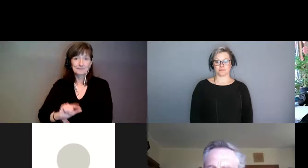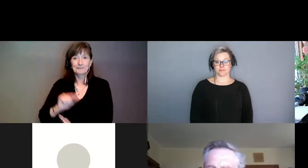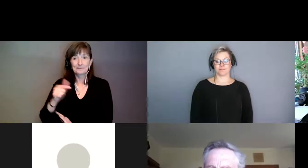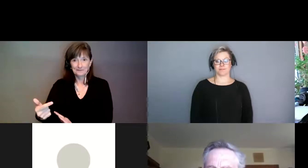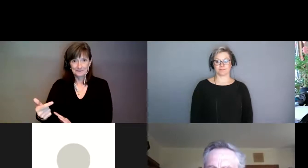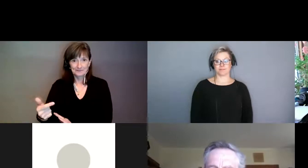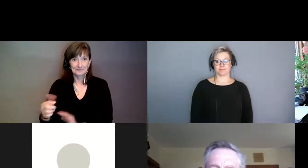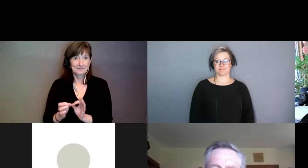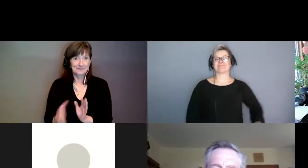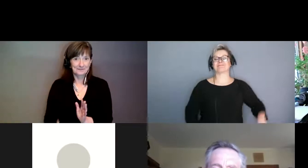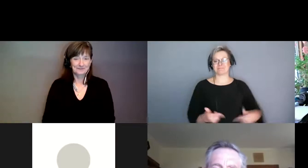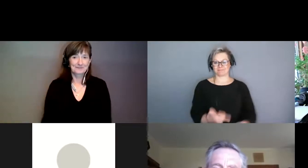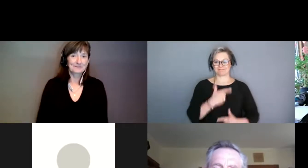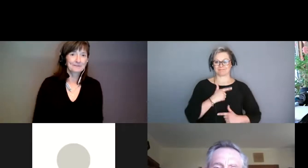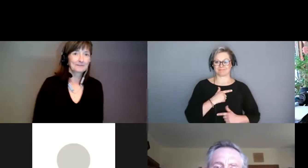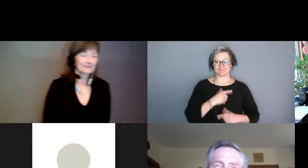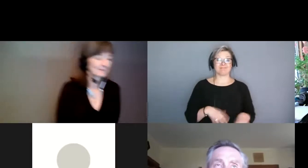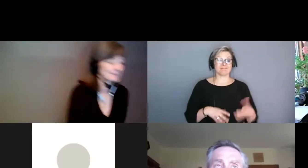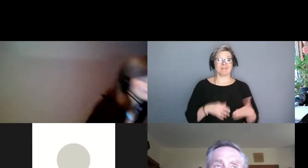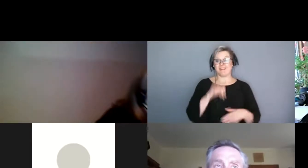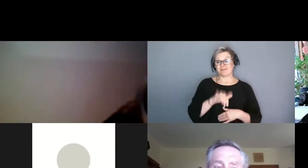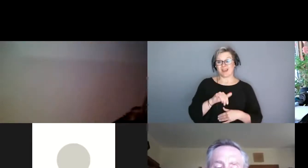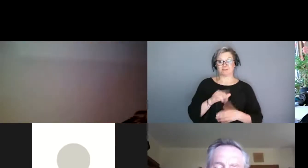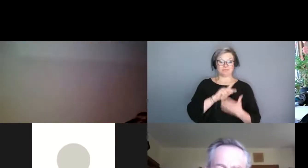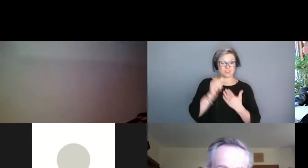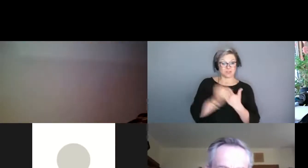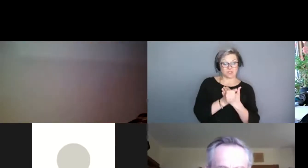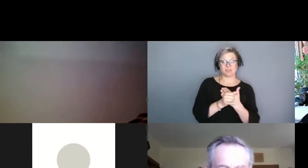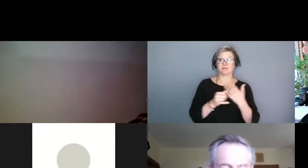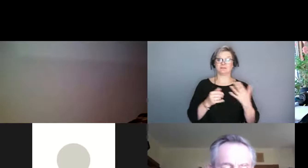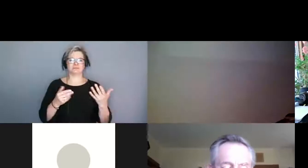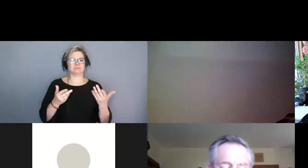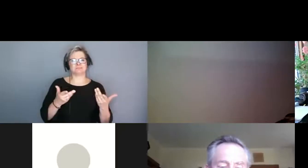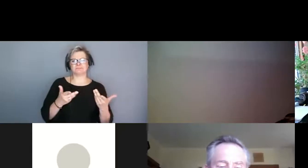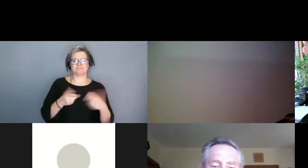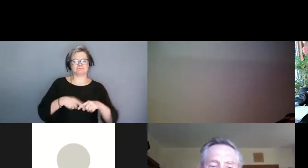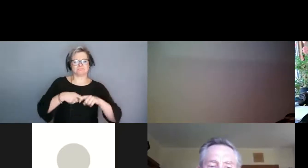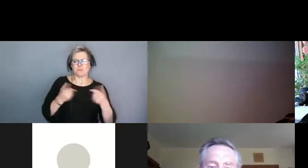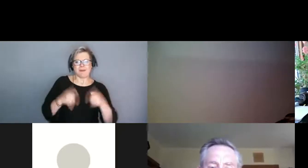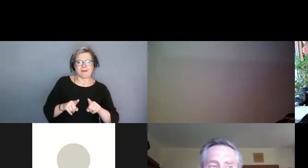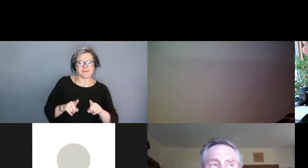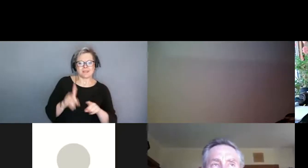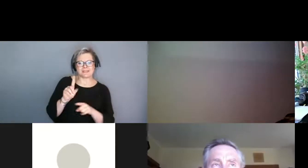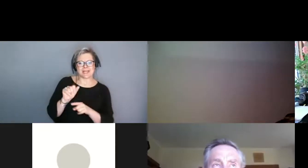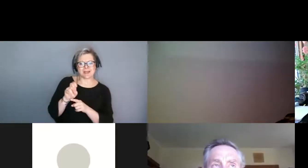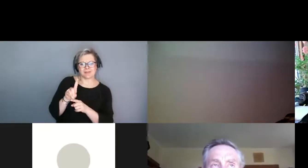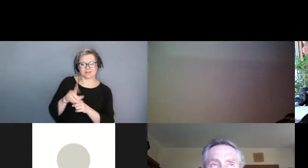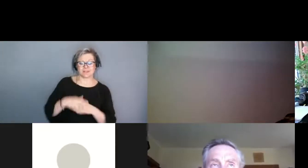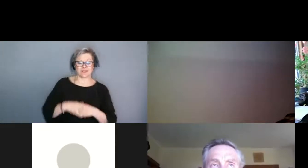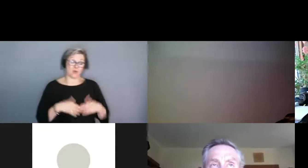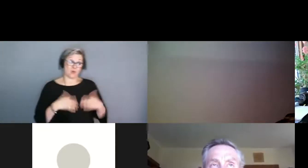were touring. Then what happened, David? Well, first winter happened, and we thought that the worst thing that was going to happen to